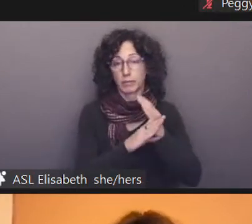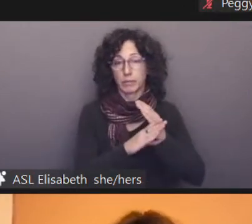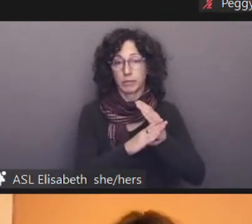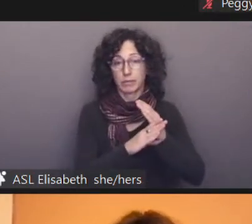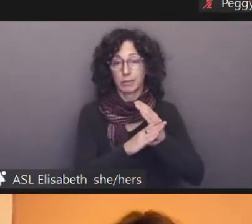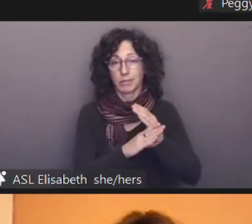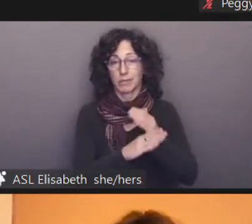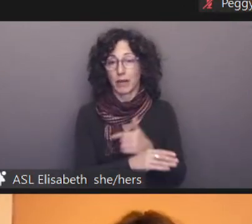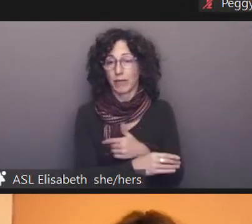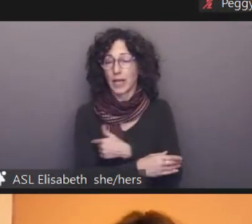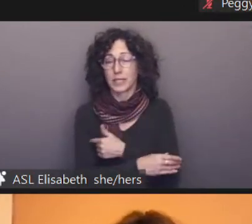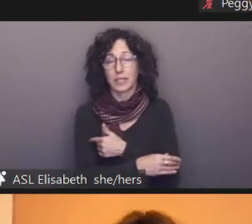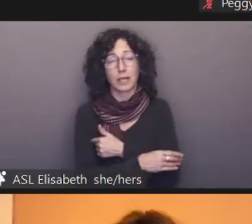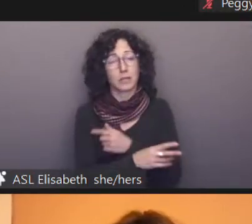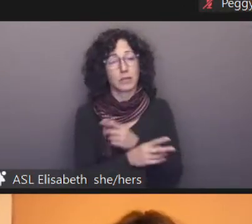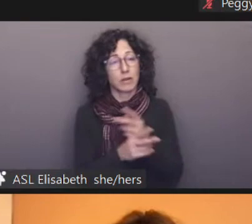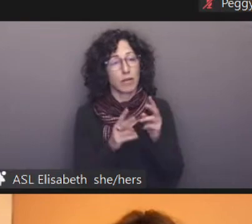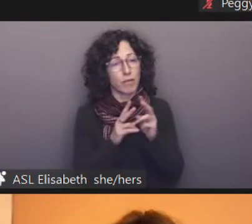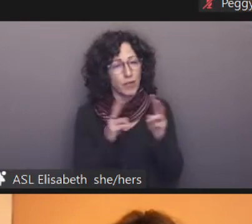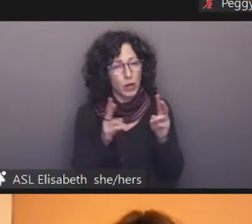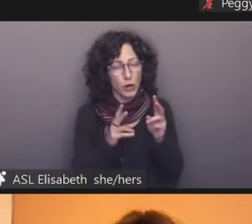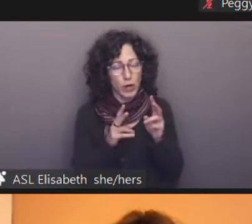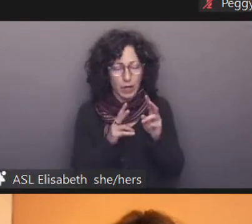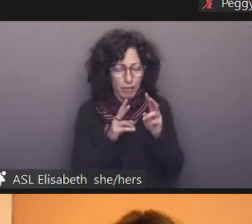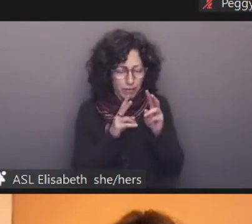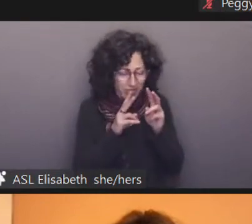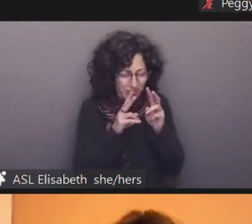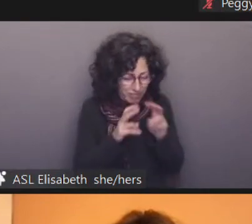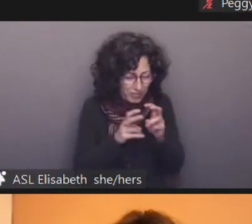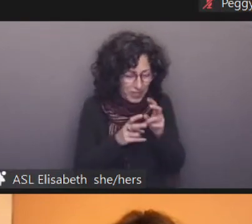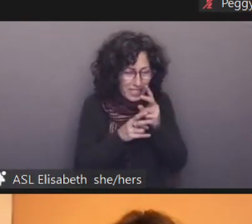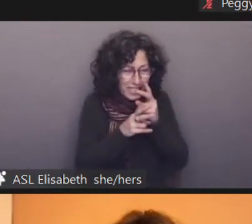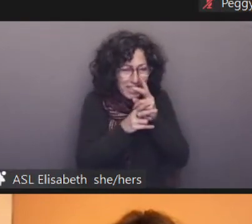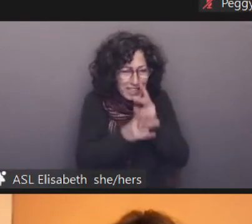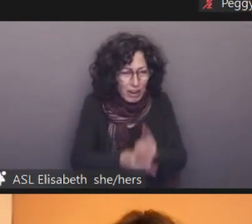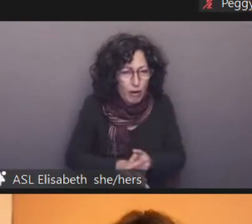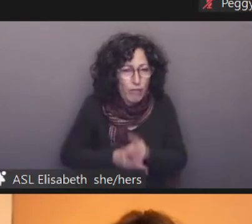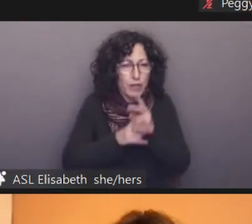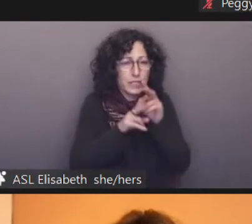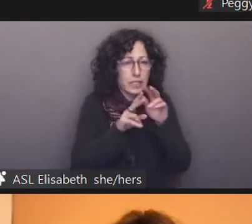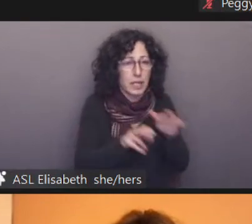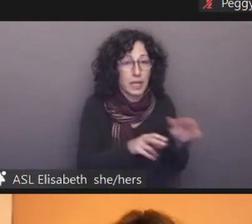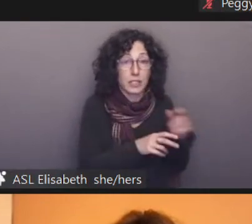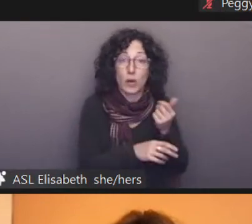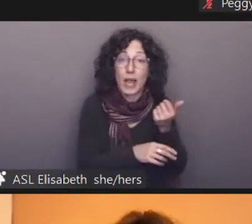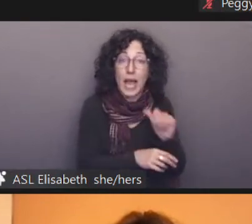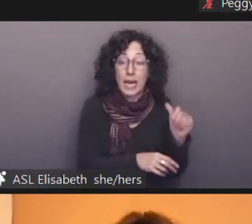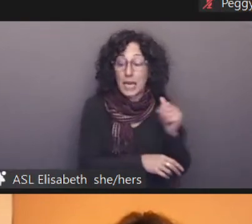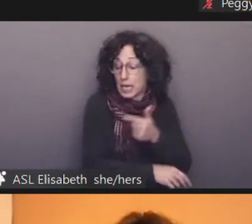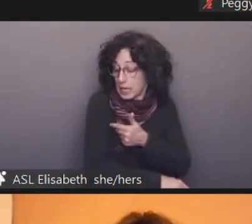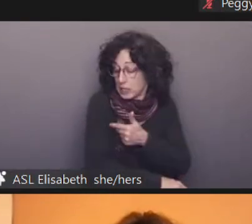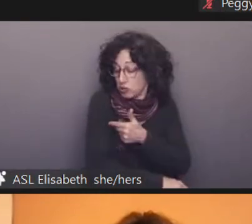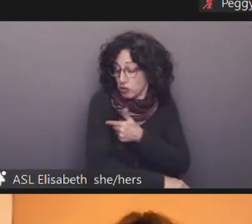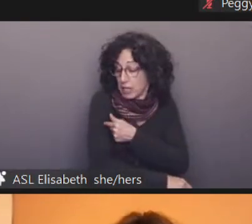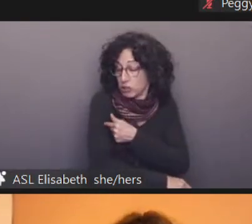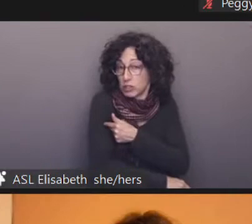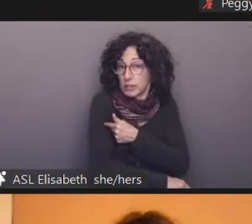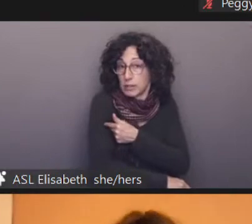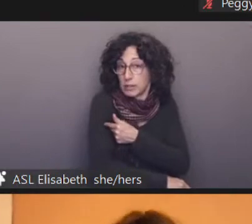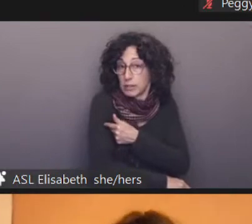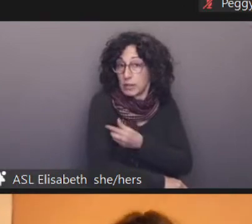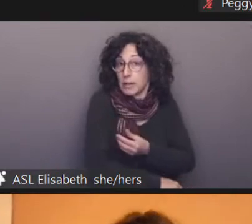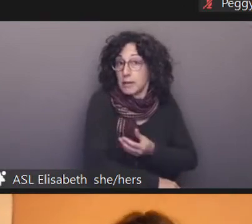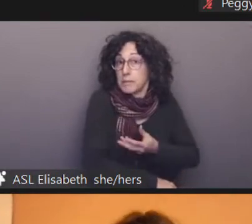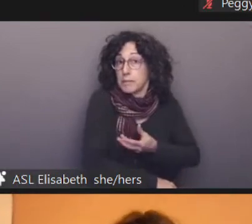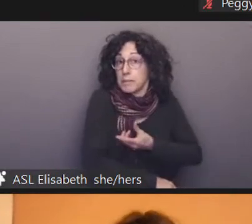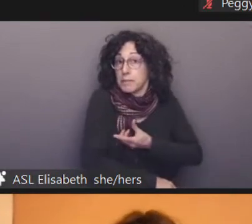Vaccines are carefully studied. Anything that's injected into the human body has a rigorous way of looking what the side